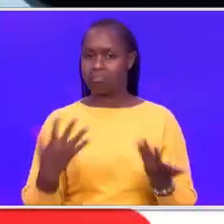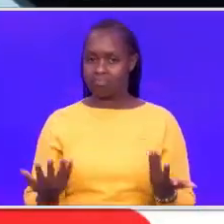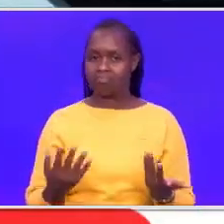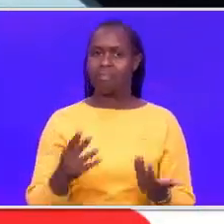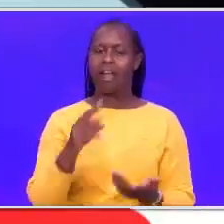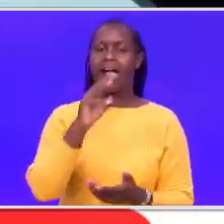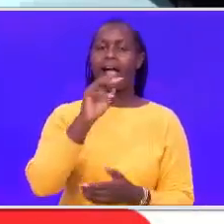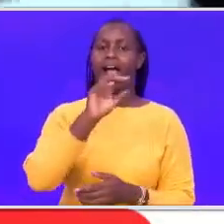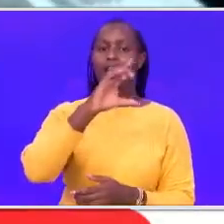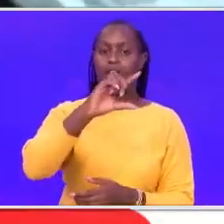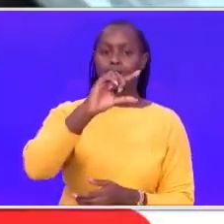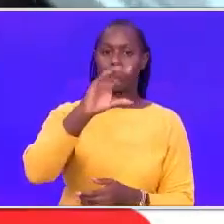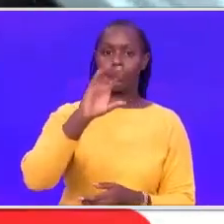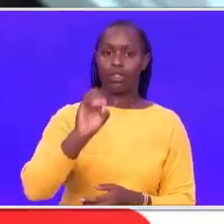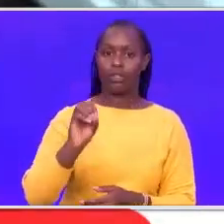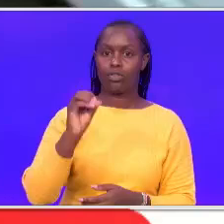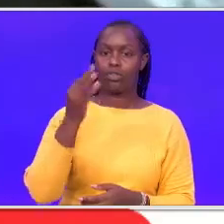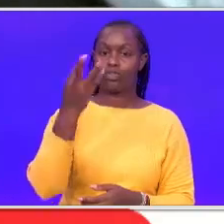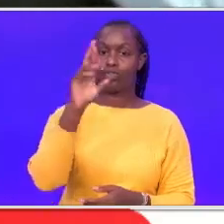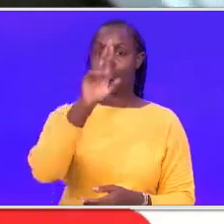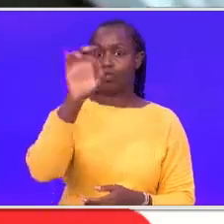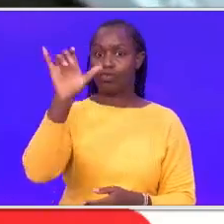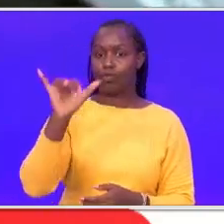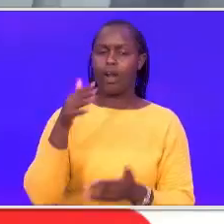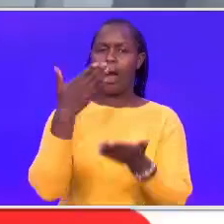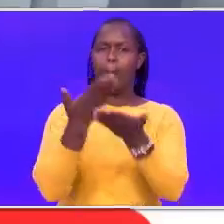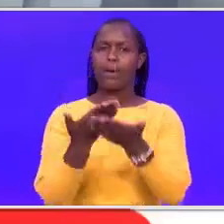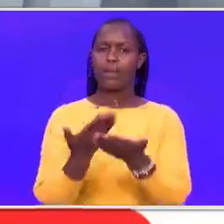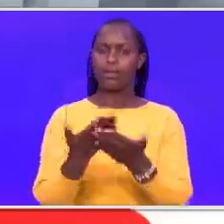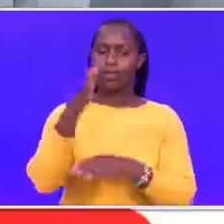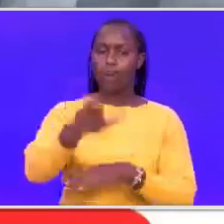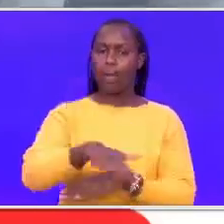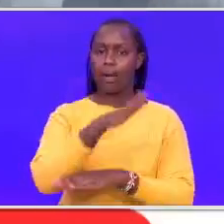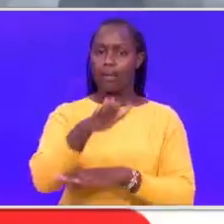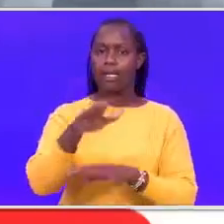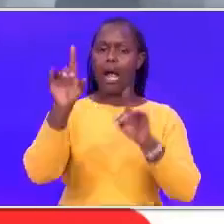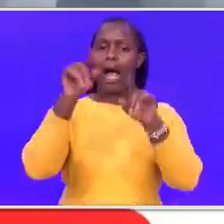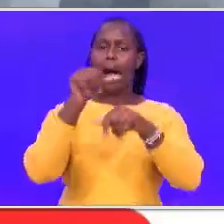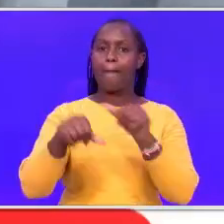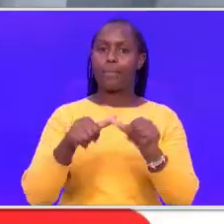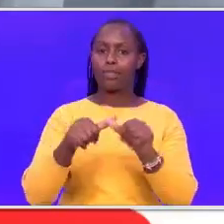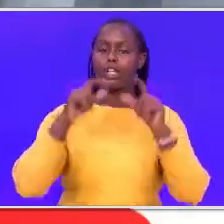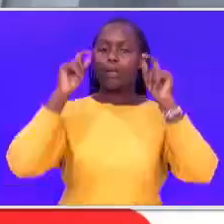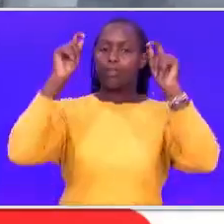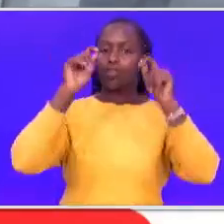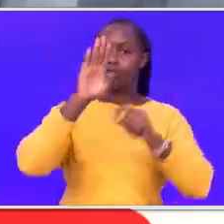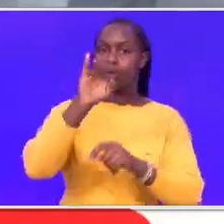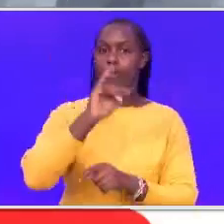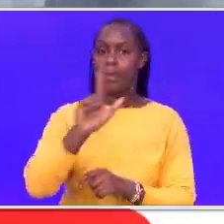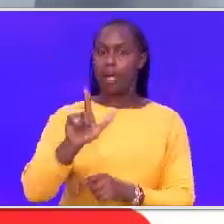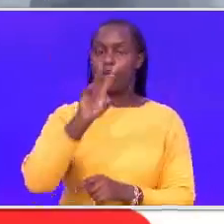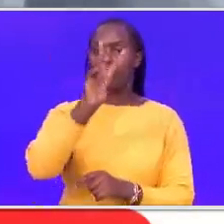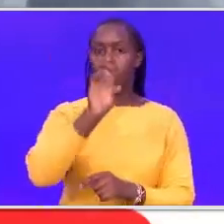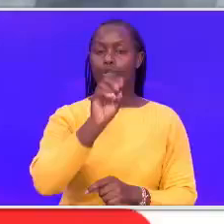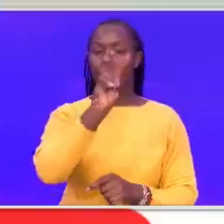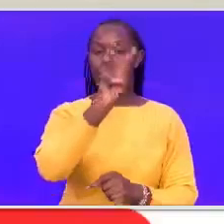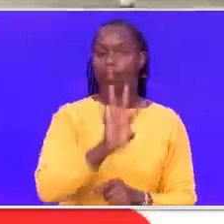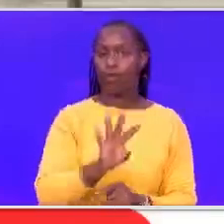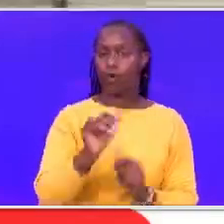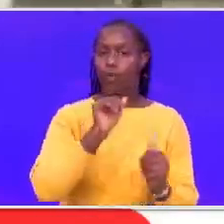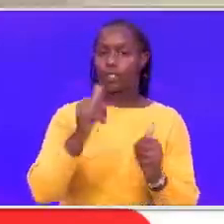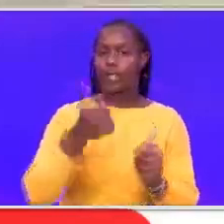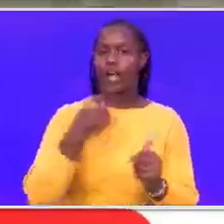of Parliament Geoffrey Ruku has proposed the Assembly and Demonstration Bill 2024 that seeks to have the